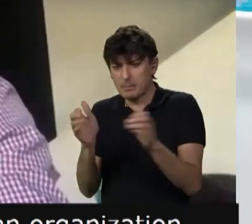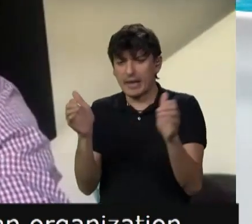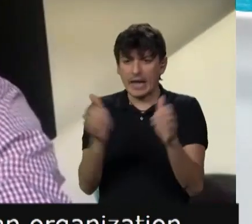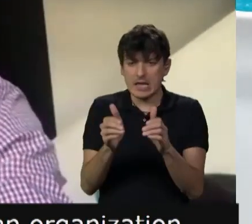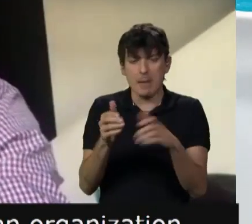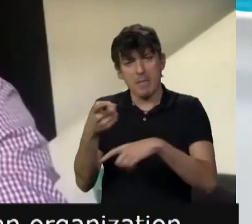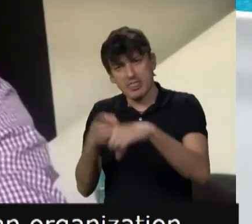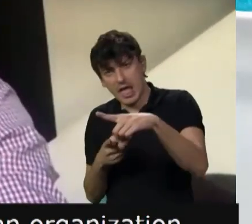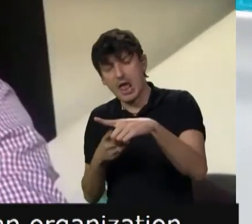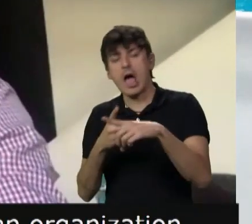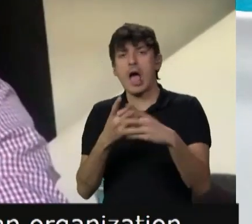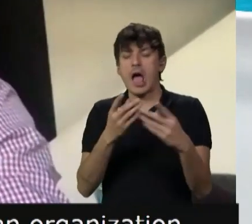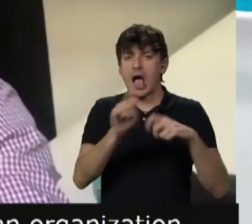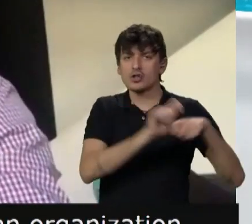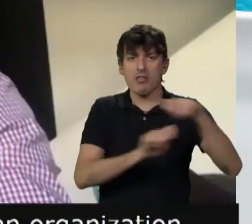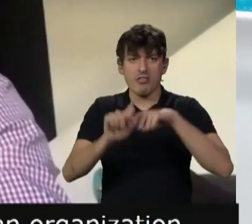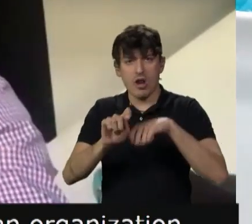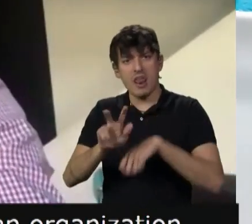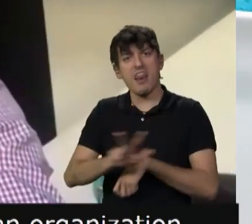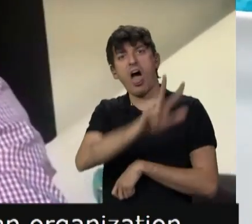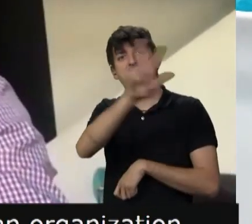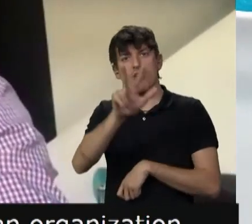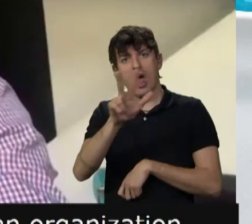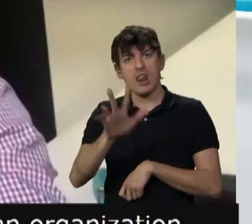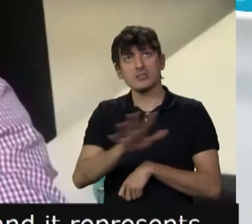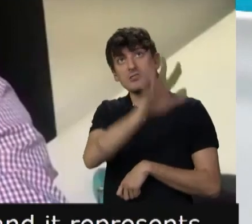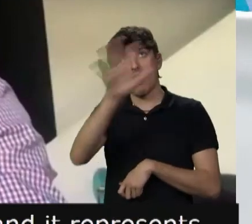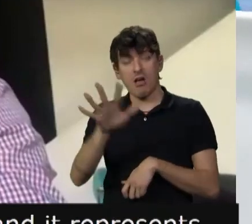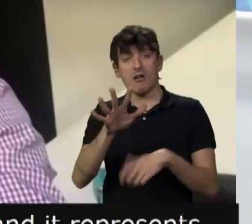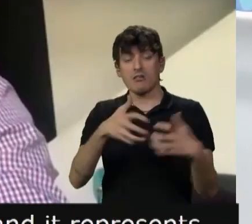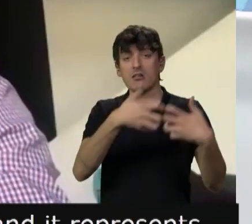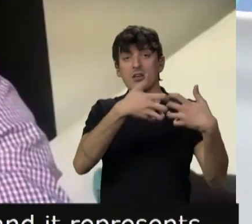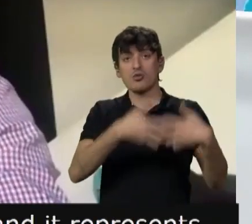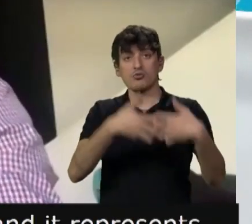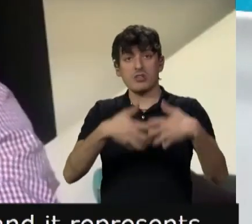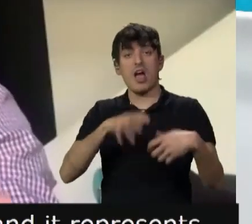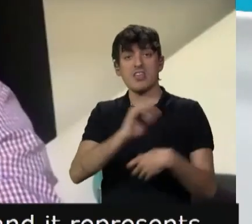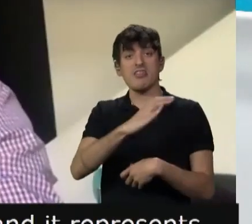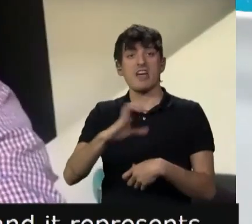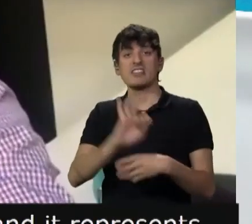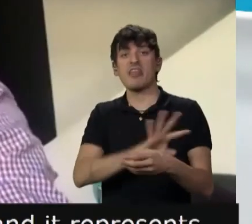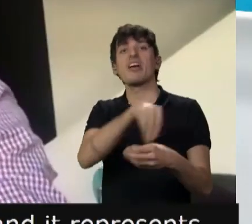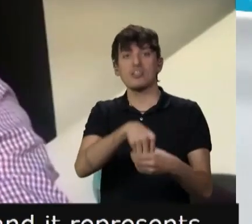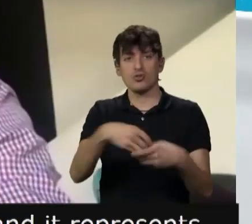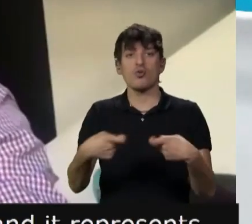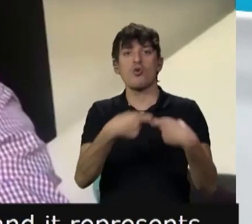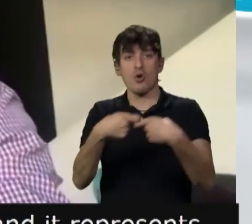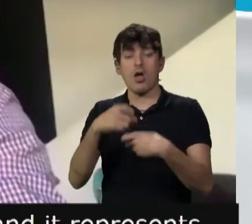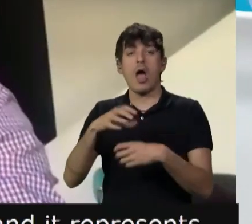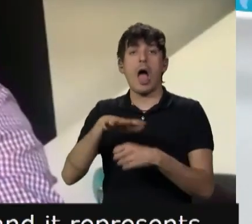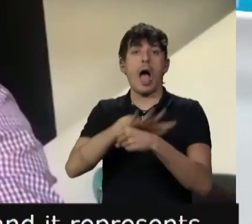represents SMEs and many national associations in the